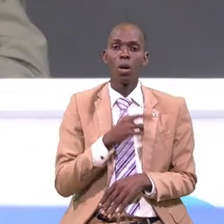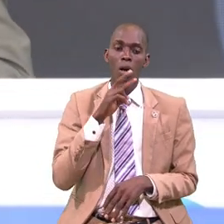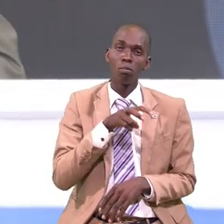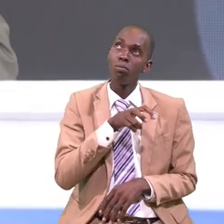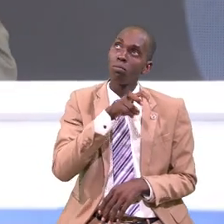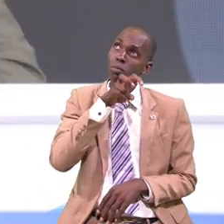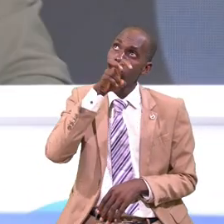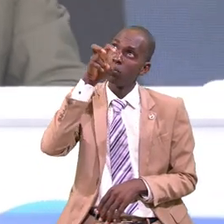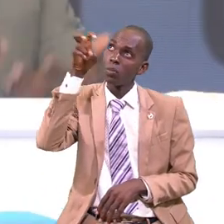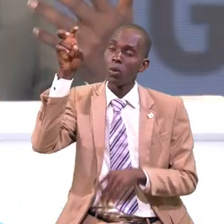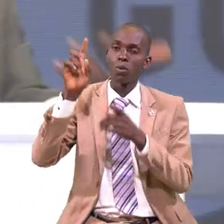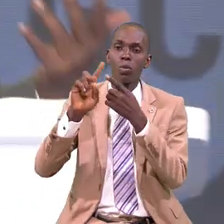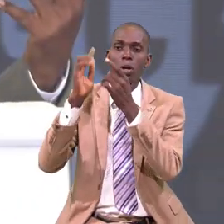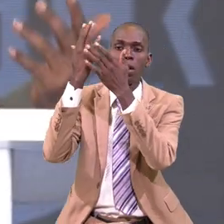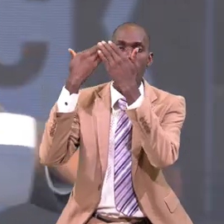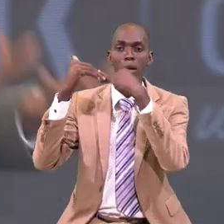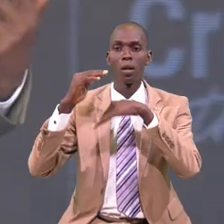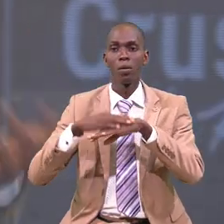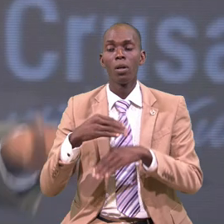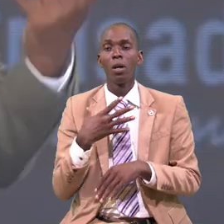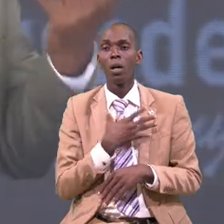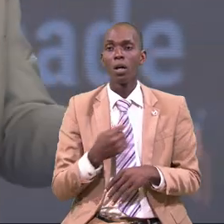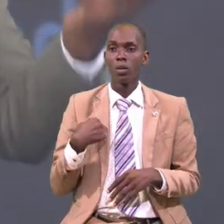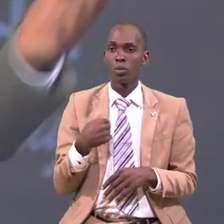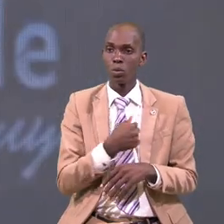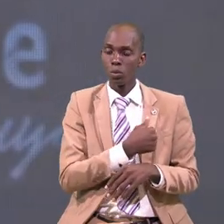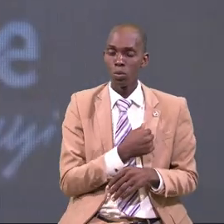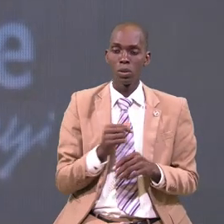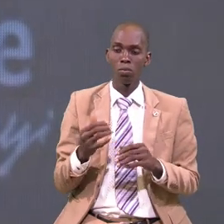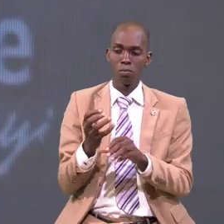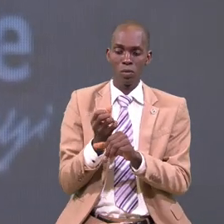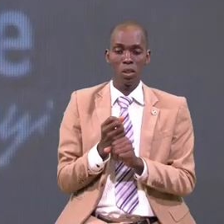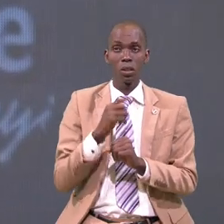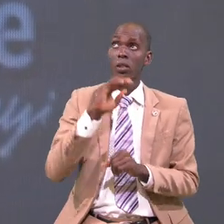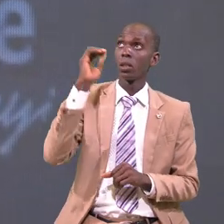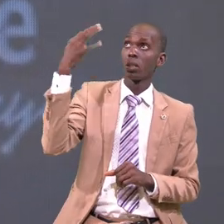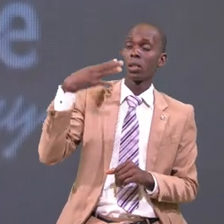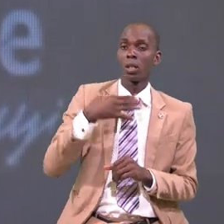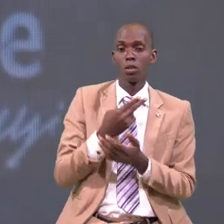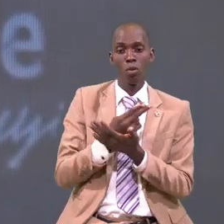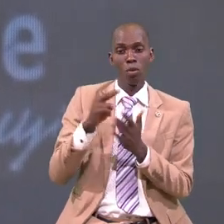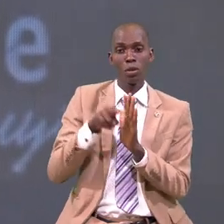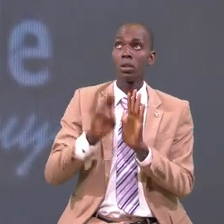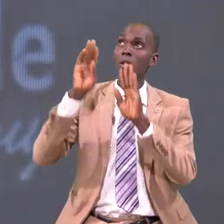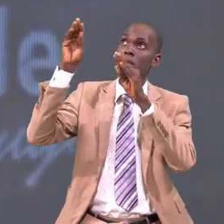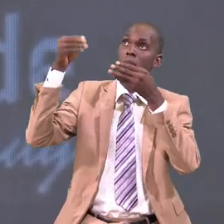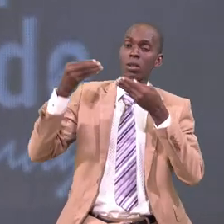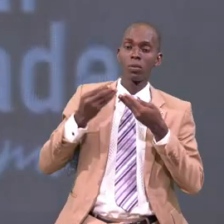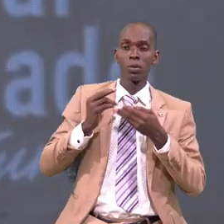heaven. And we maintain the grace of God and the godliness he has given.